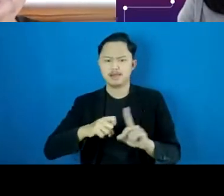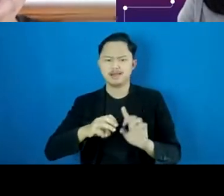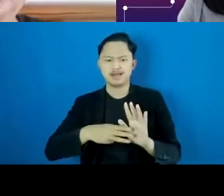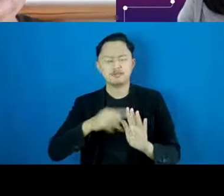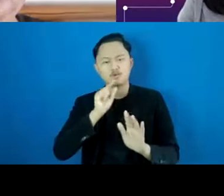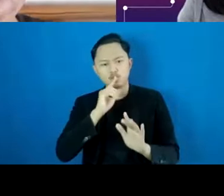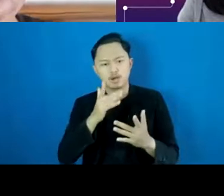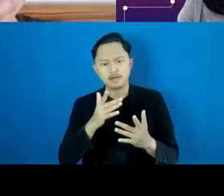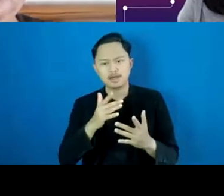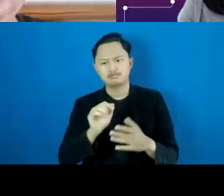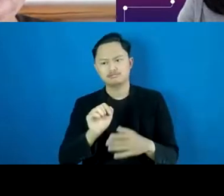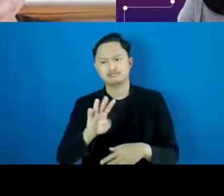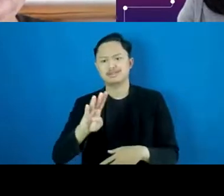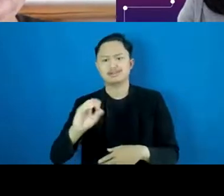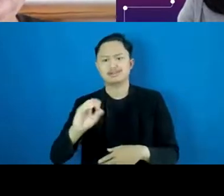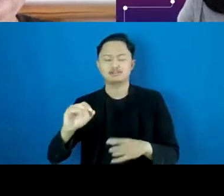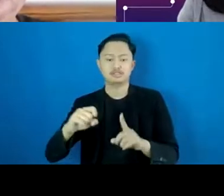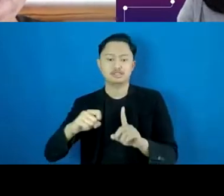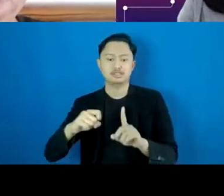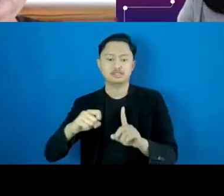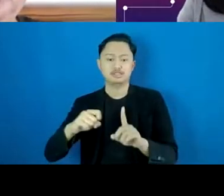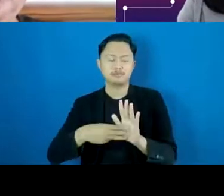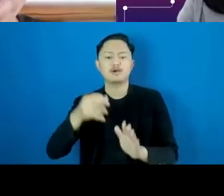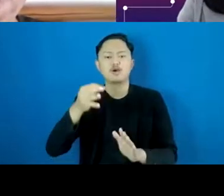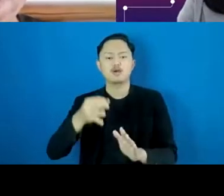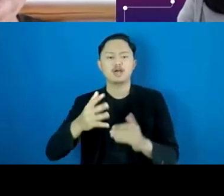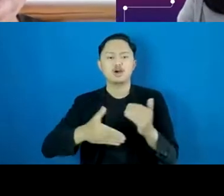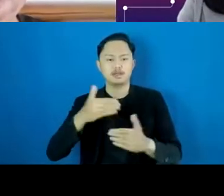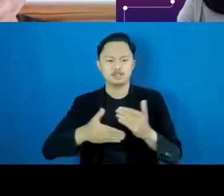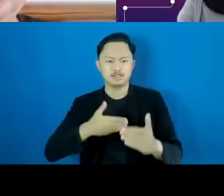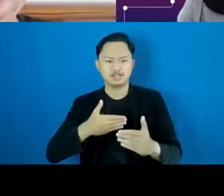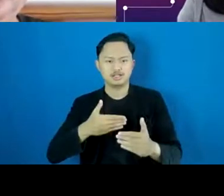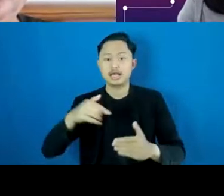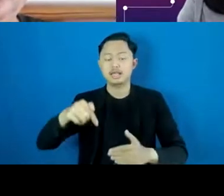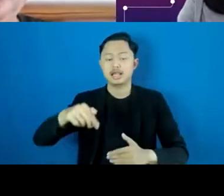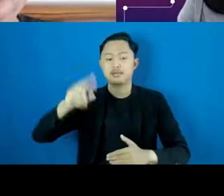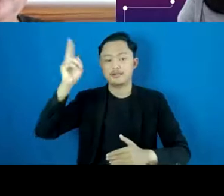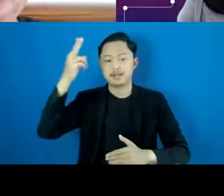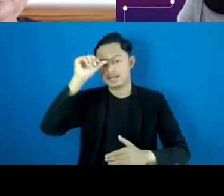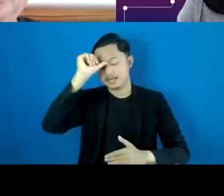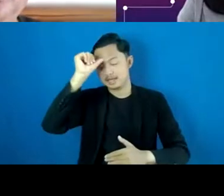400 kilometer city operations. And now the Indian government is providing